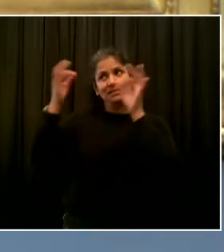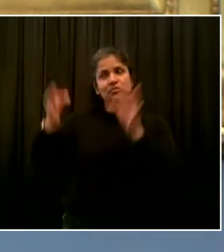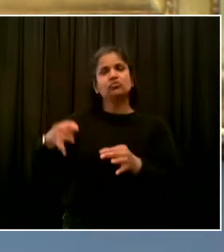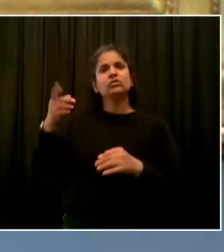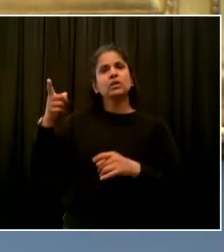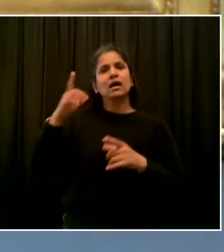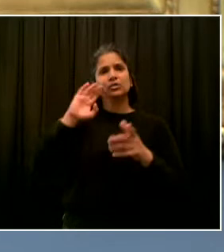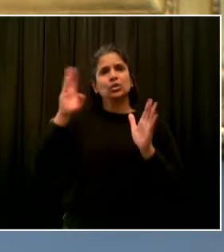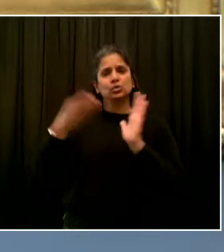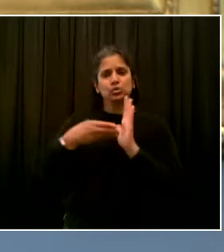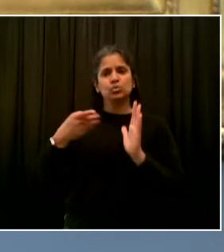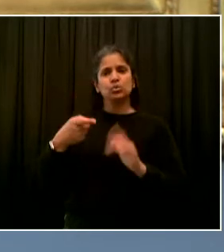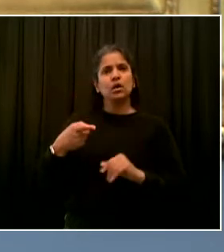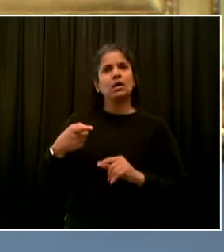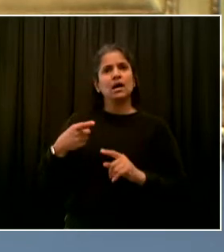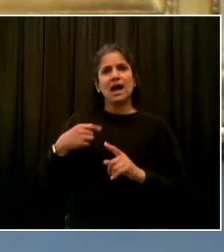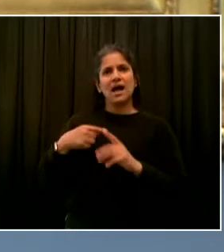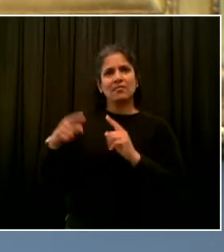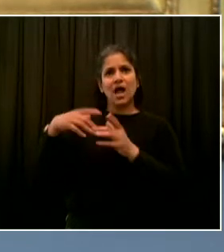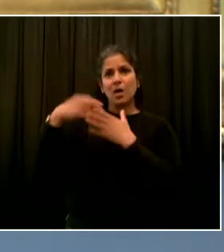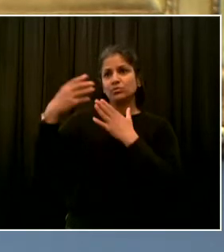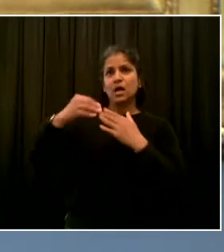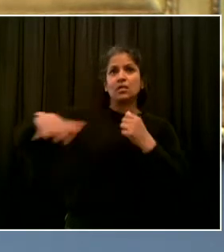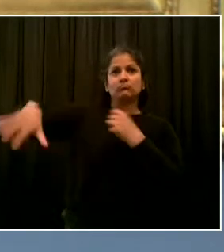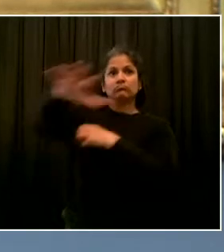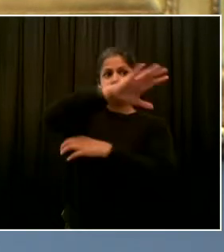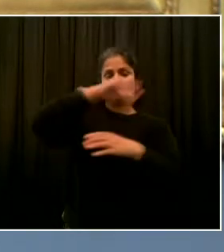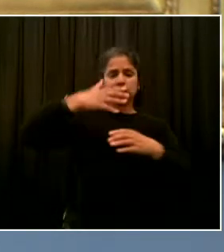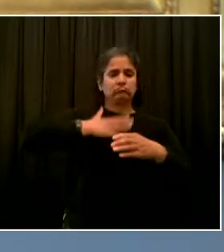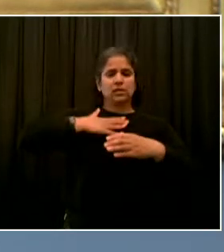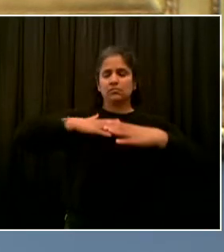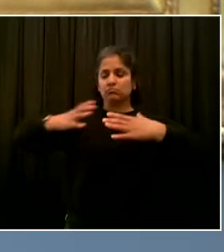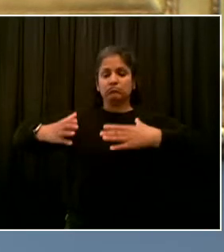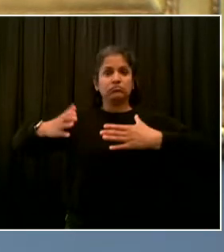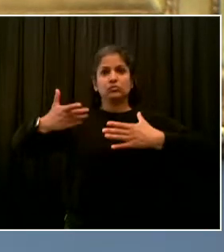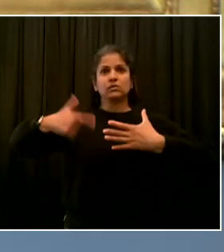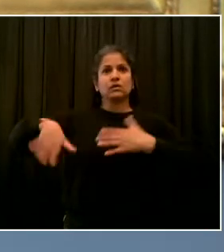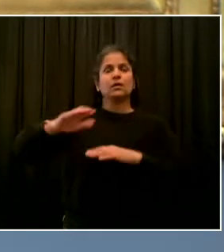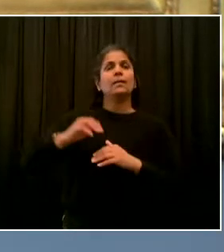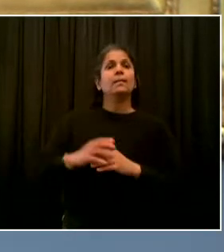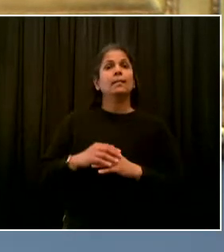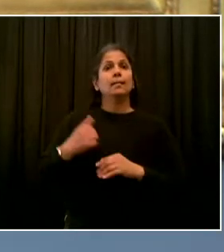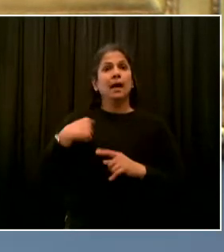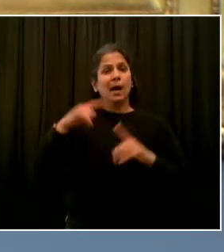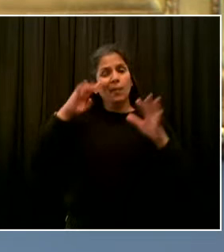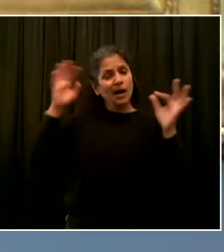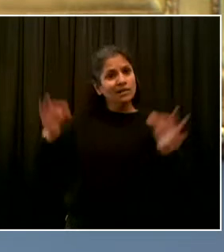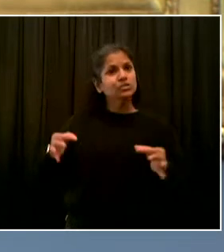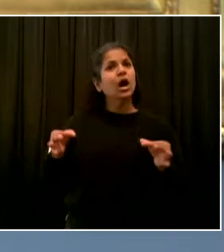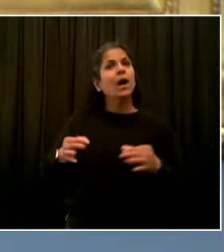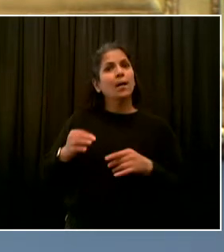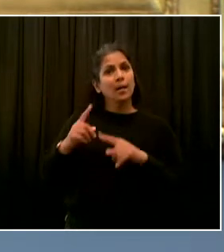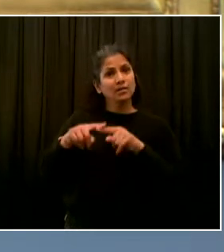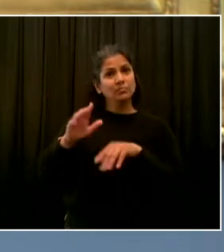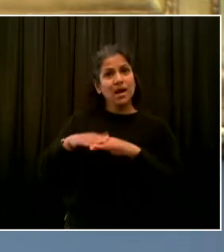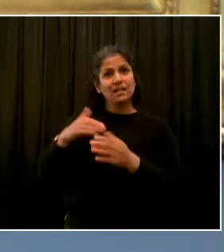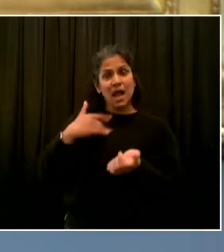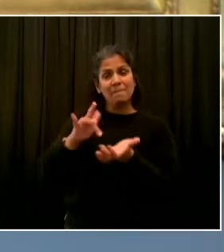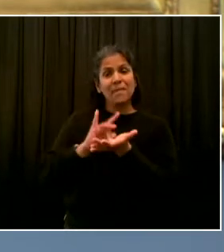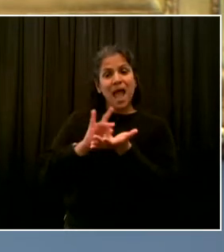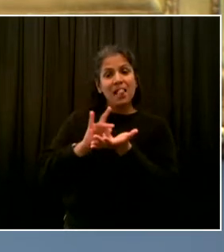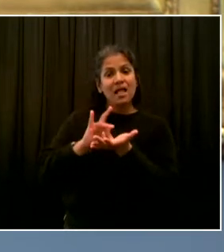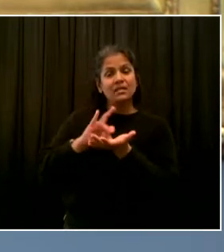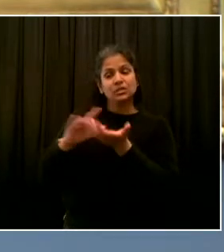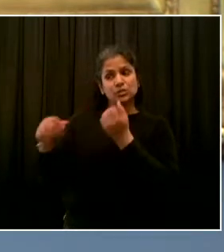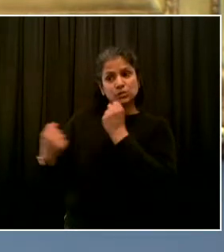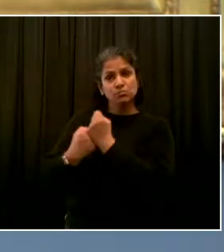my scope. We made the right decisions based on our medical team. And again, when you